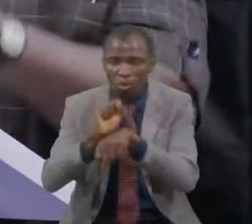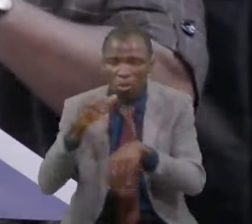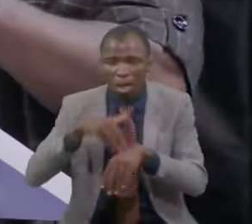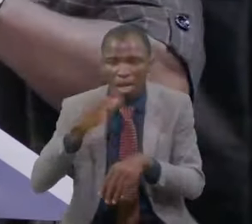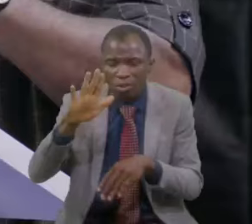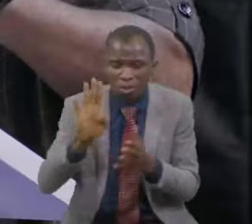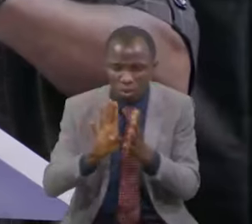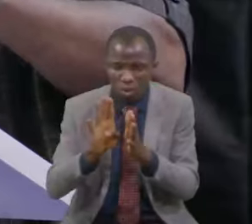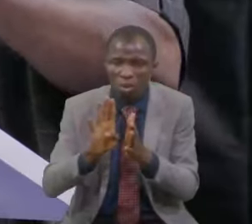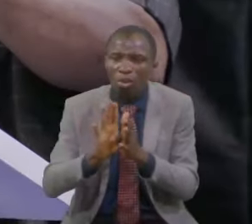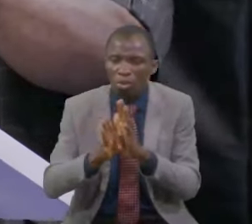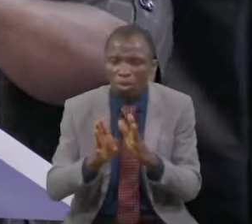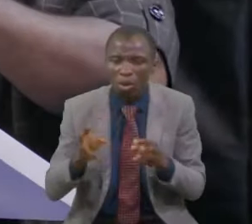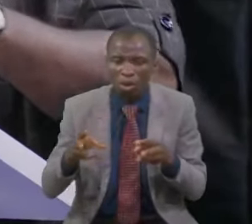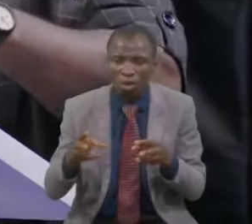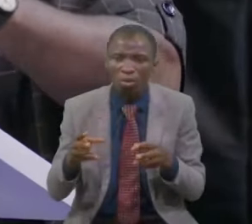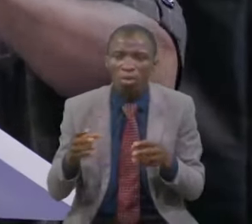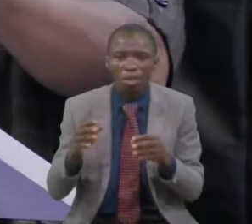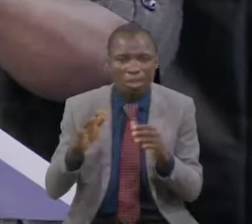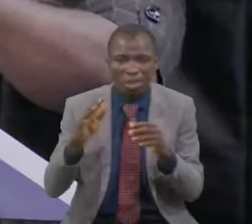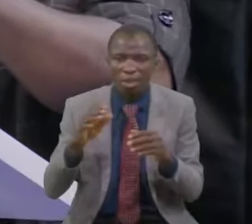house and drop the basin